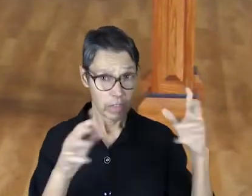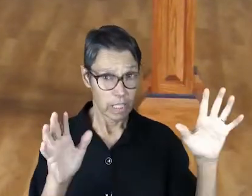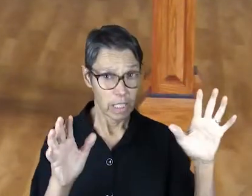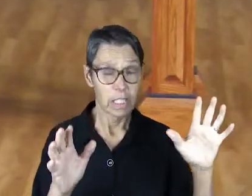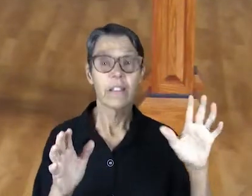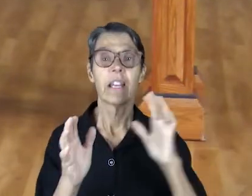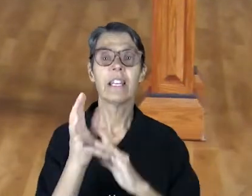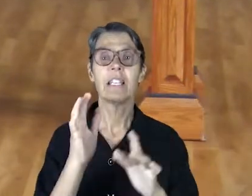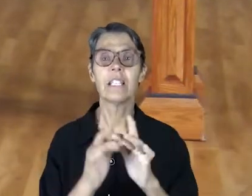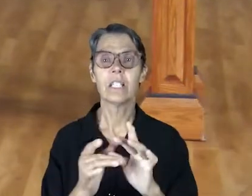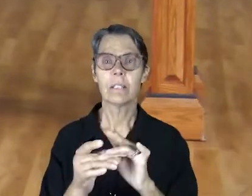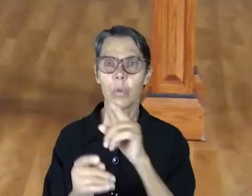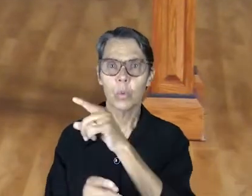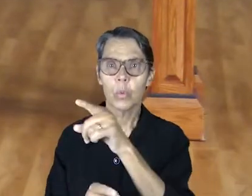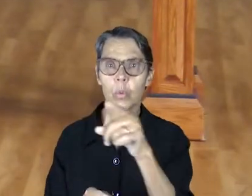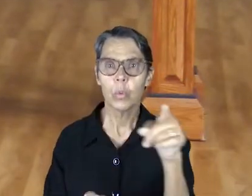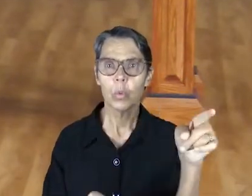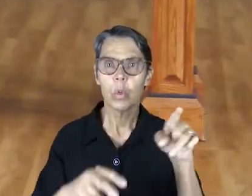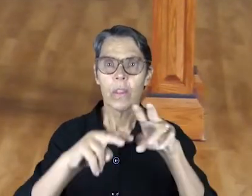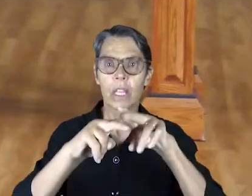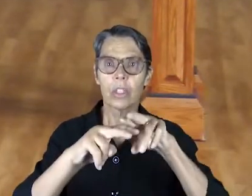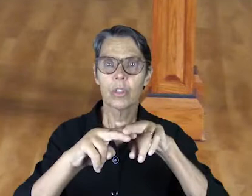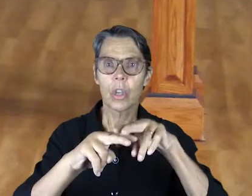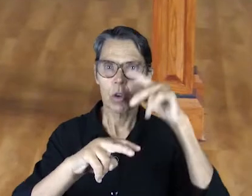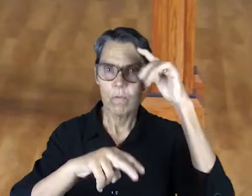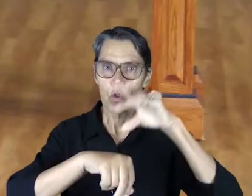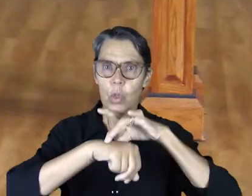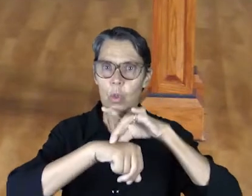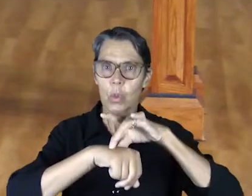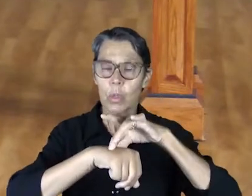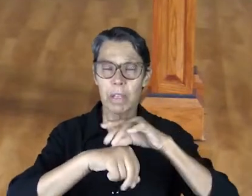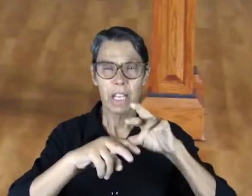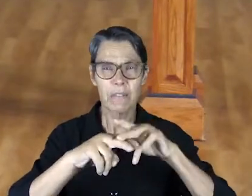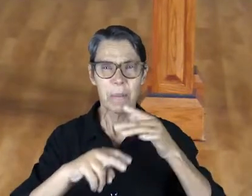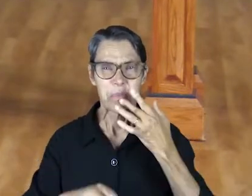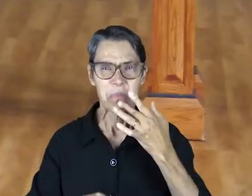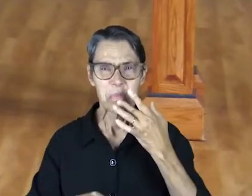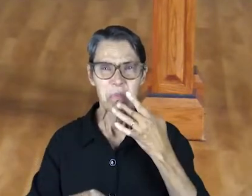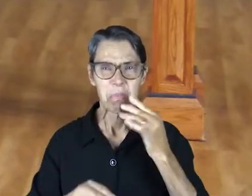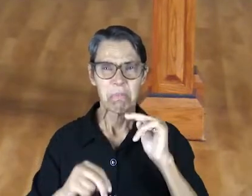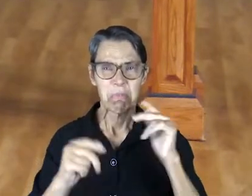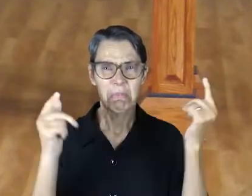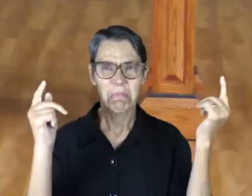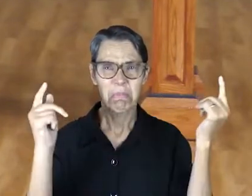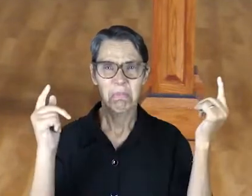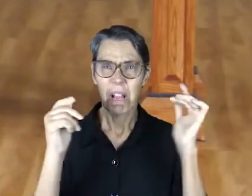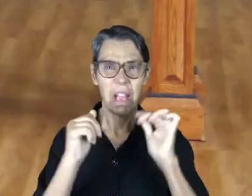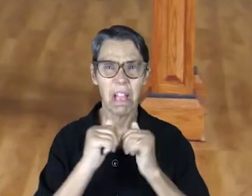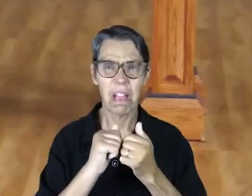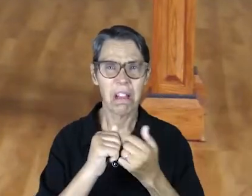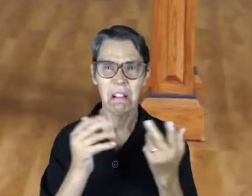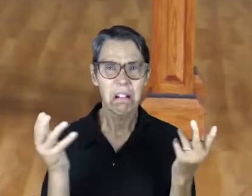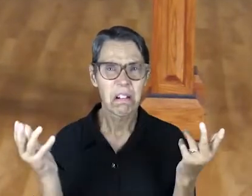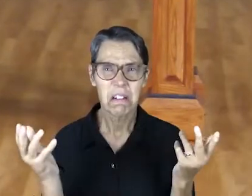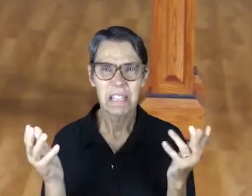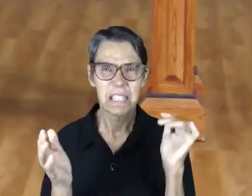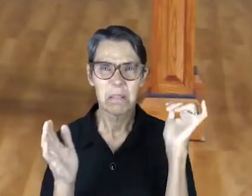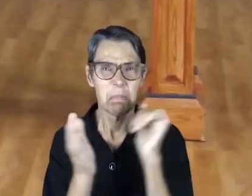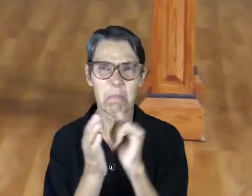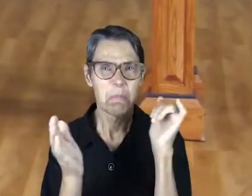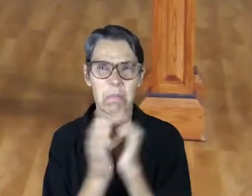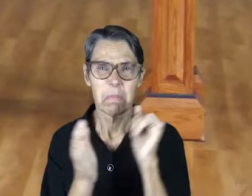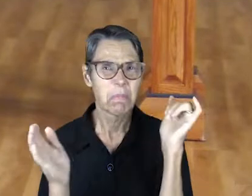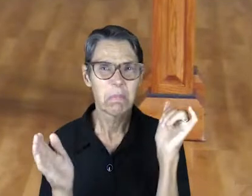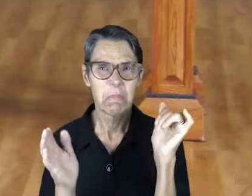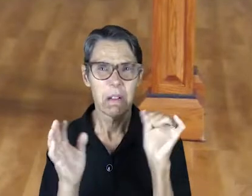the earth. But if salt has lost its taste, how does it regain its saltiness? It's not